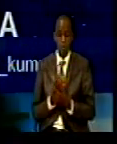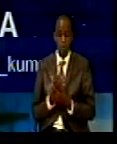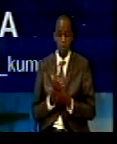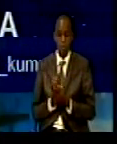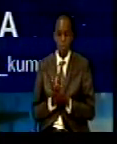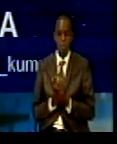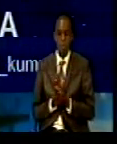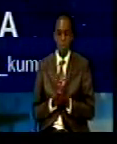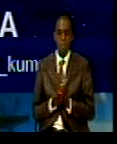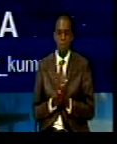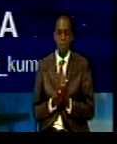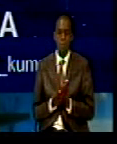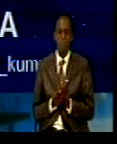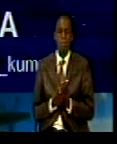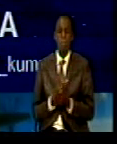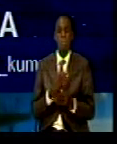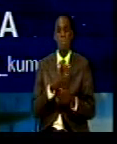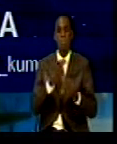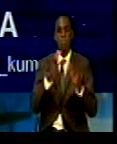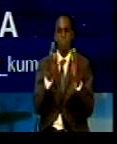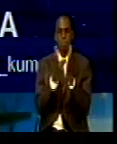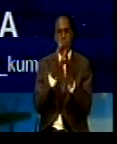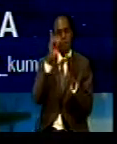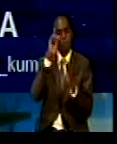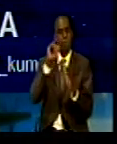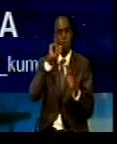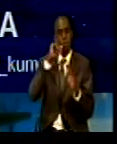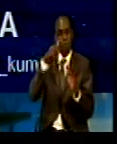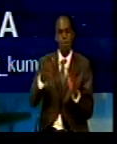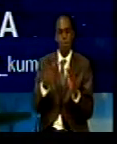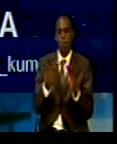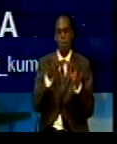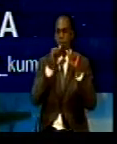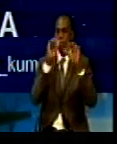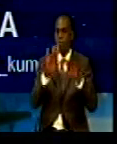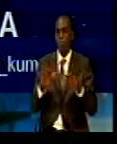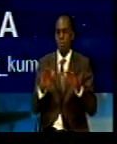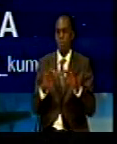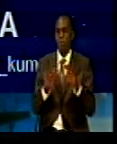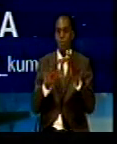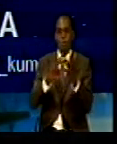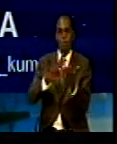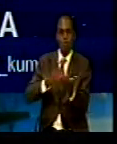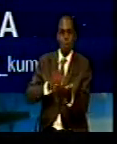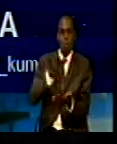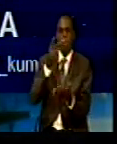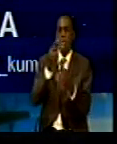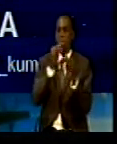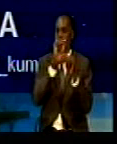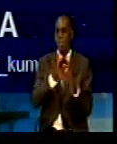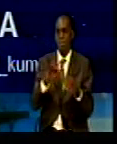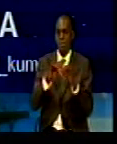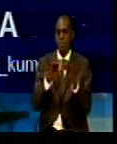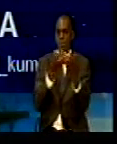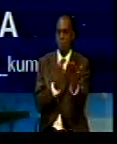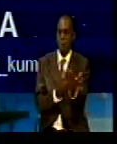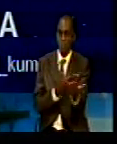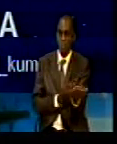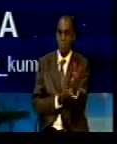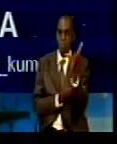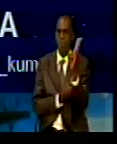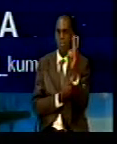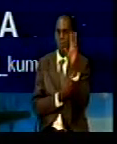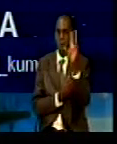And let's pray for tomorrow's service. We have double blessing, double dose, double blessing. In the morning, 7:30. In the